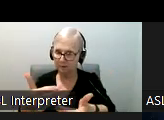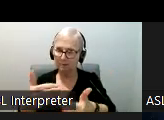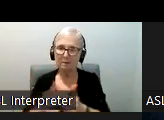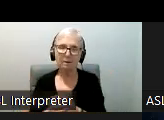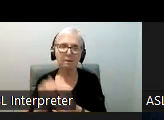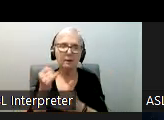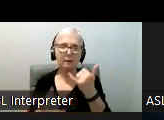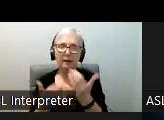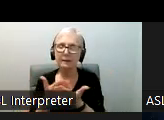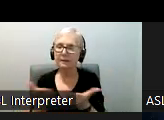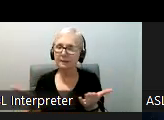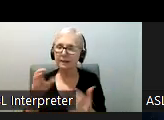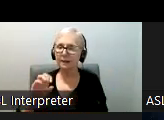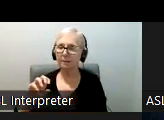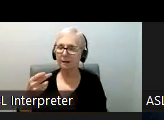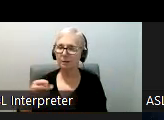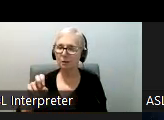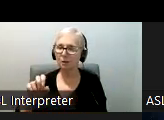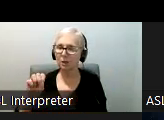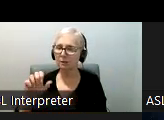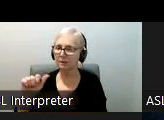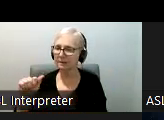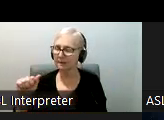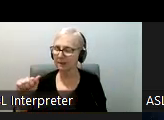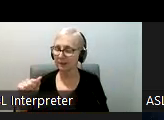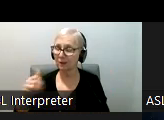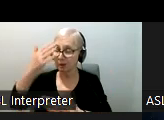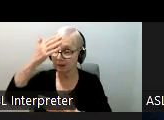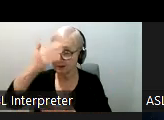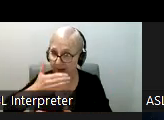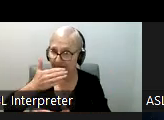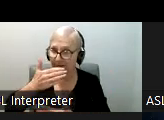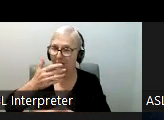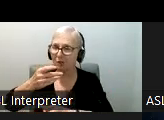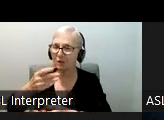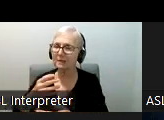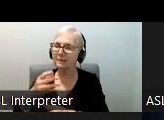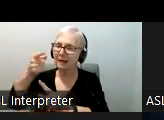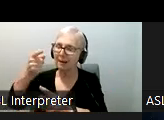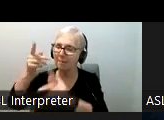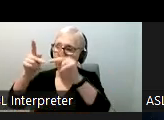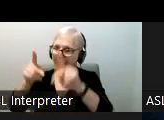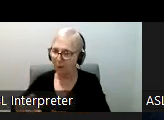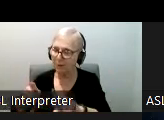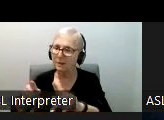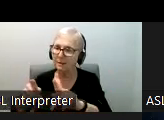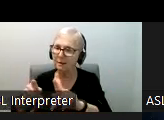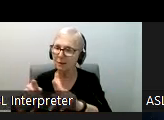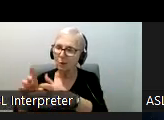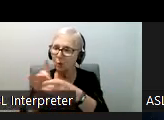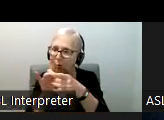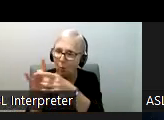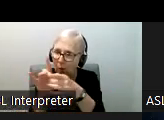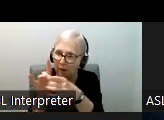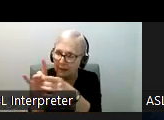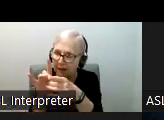thing I would just say about Chelsea's work, so I mean, not only does she do that front-end work, but she's just such a key point person in helping coordinate and